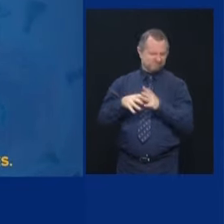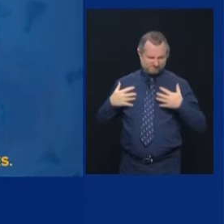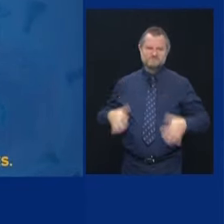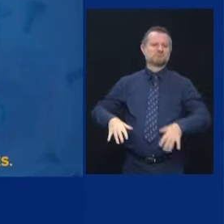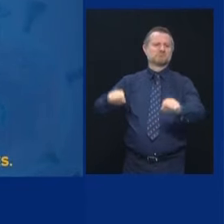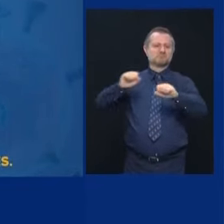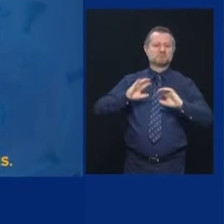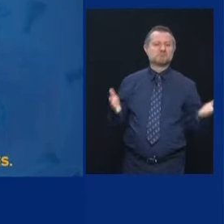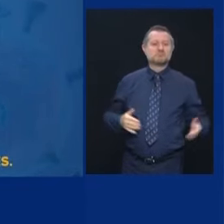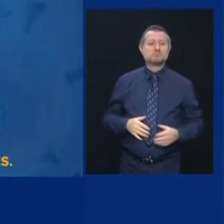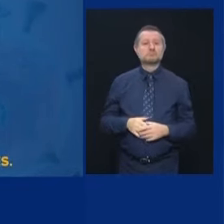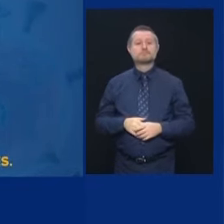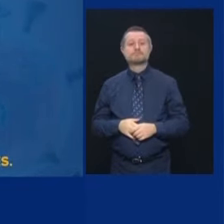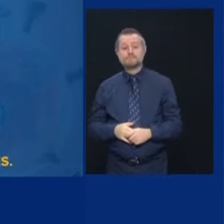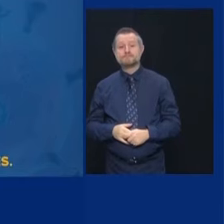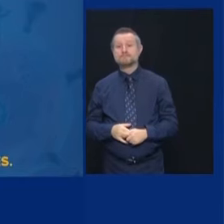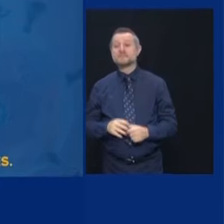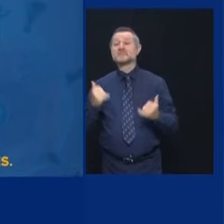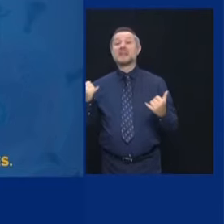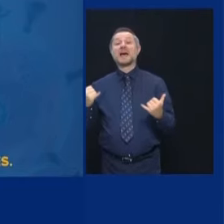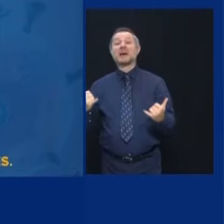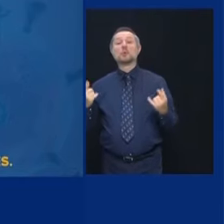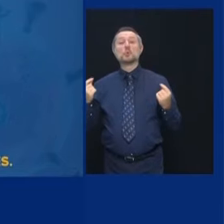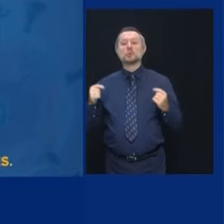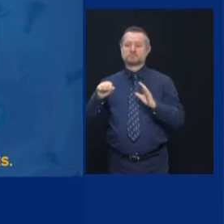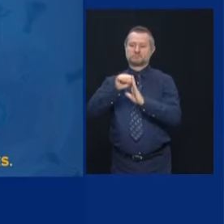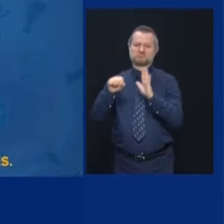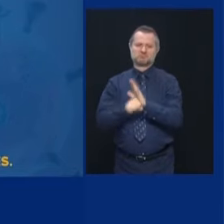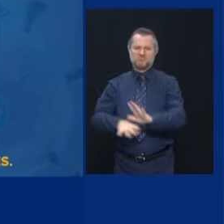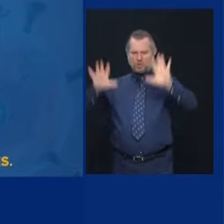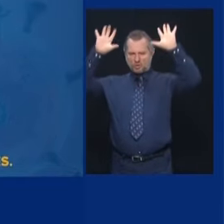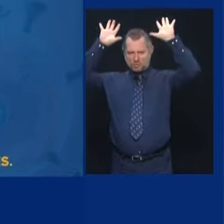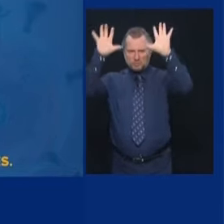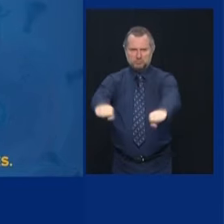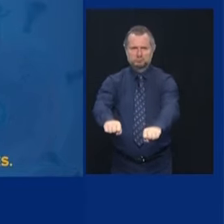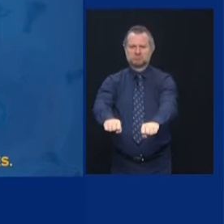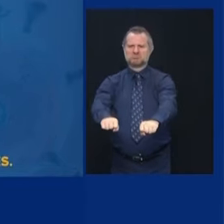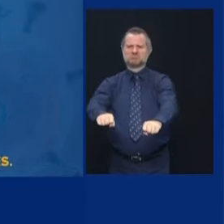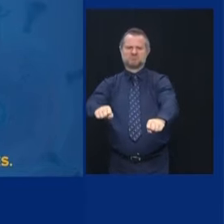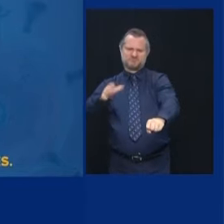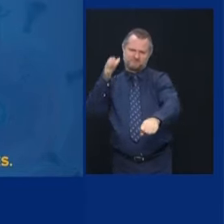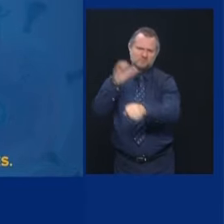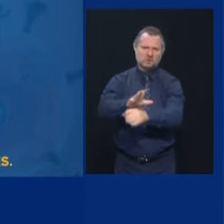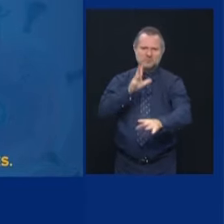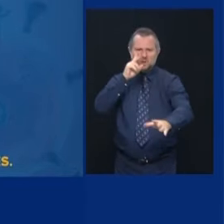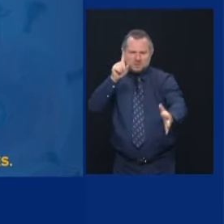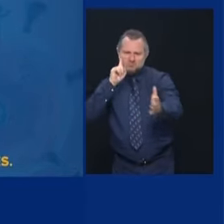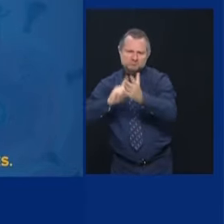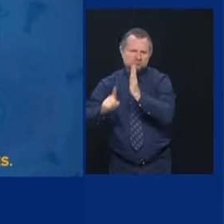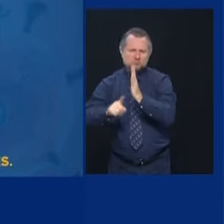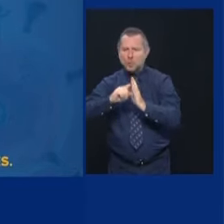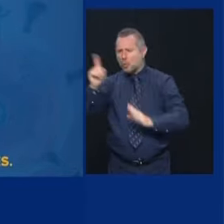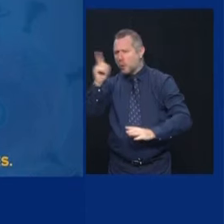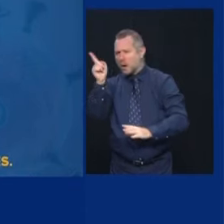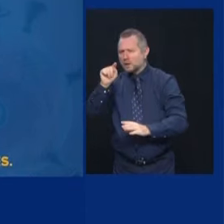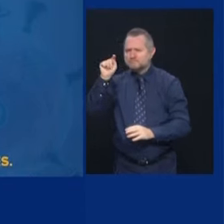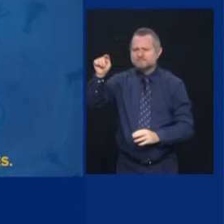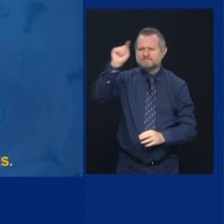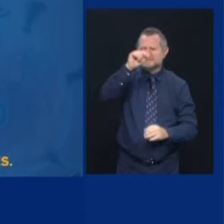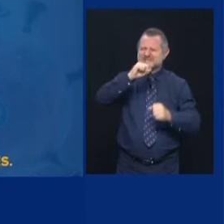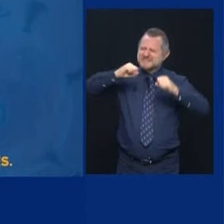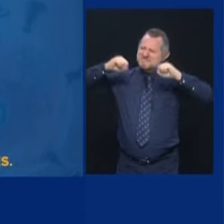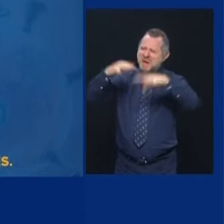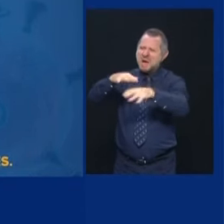The state is going to take over the enforcement oversight in all the hotspot